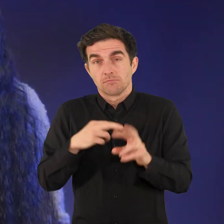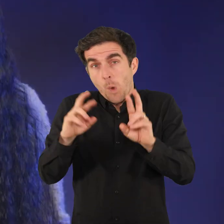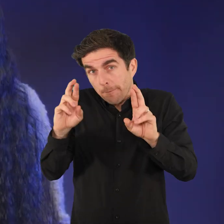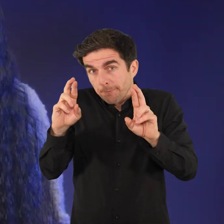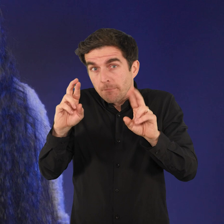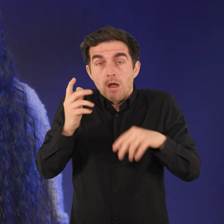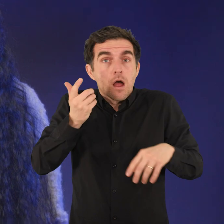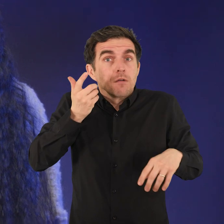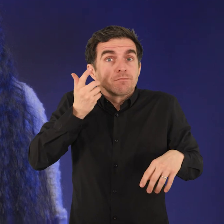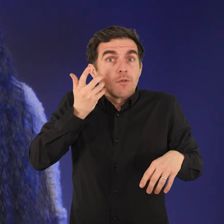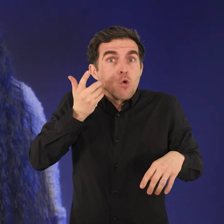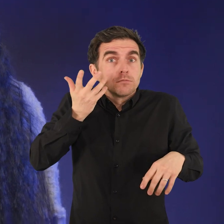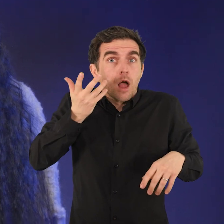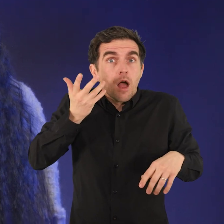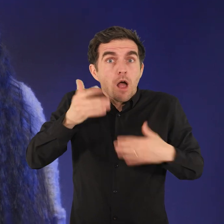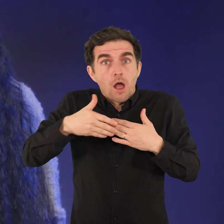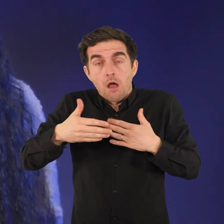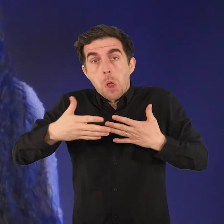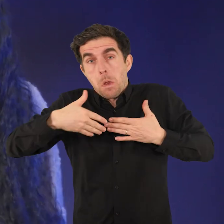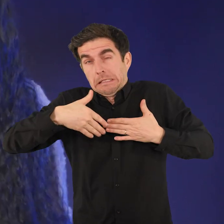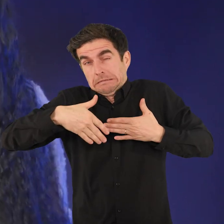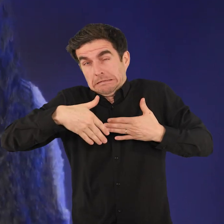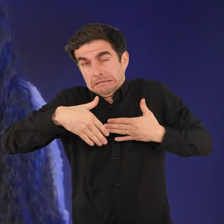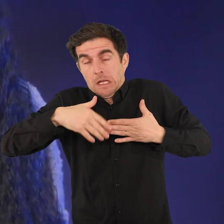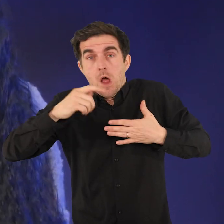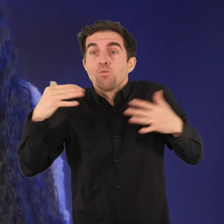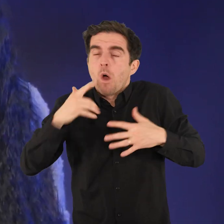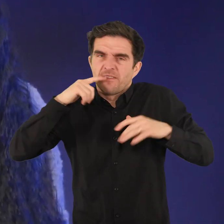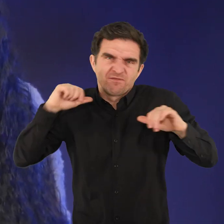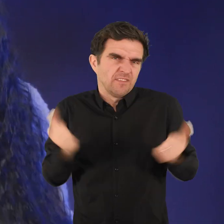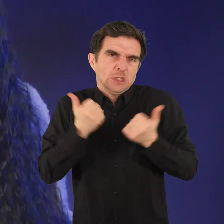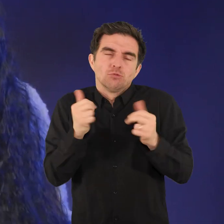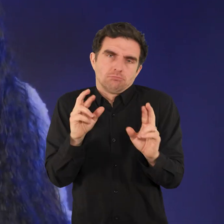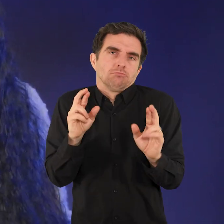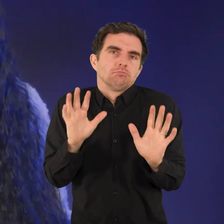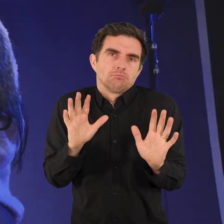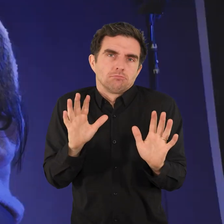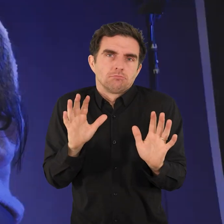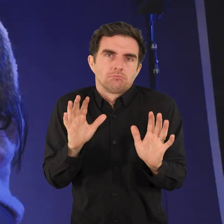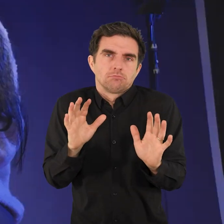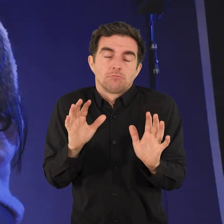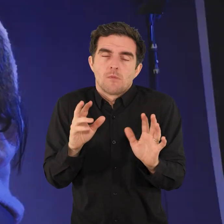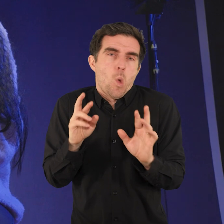I hope that in the future, in the nearest future, the war will be over,